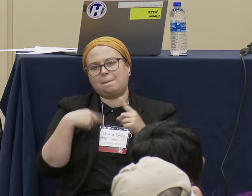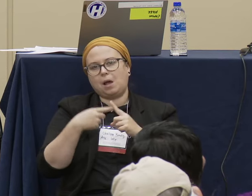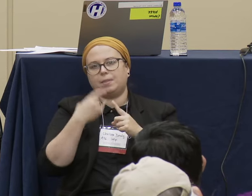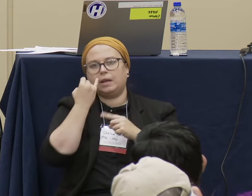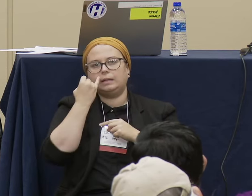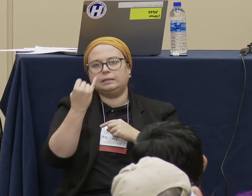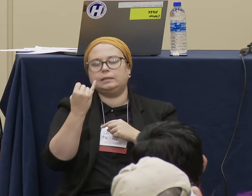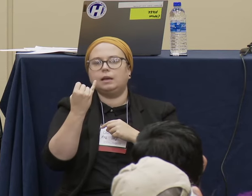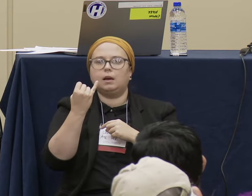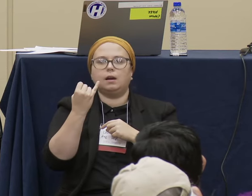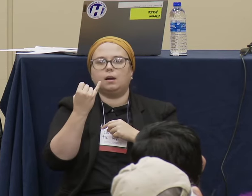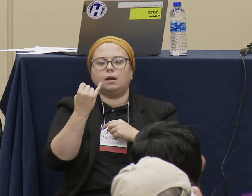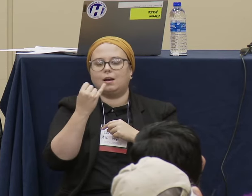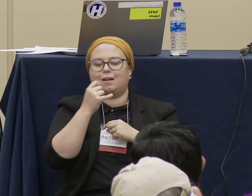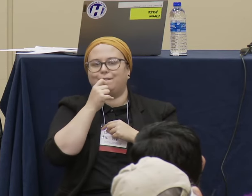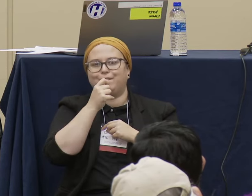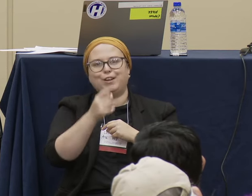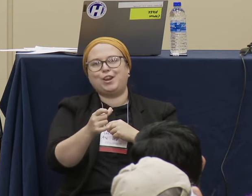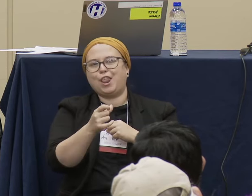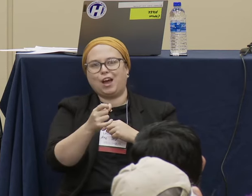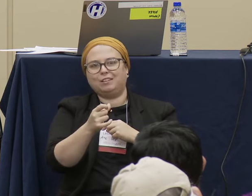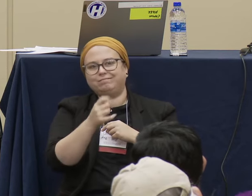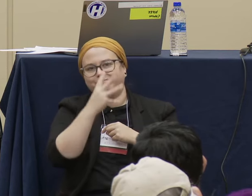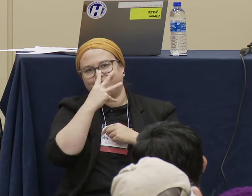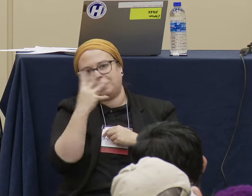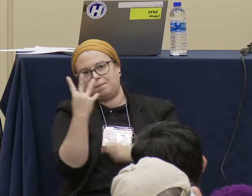not leaving people behind